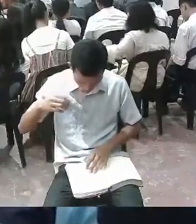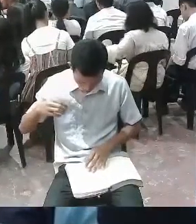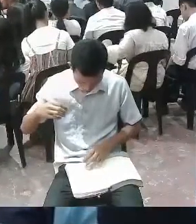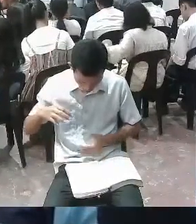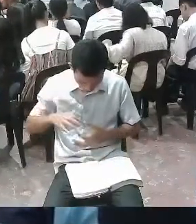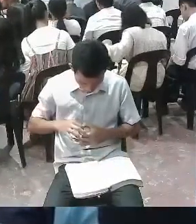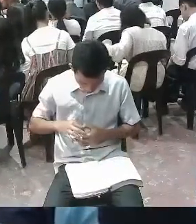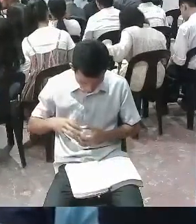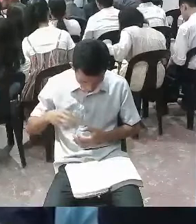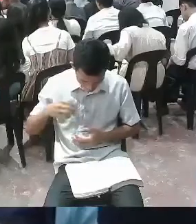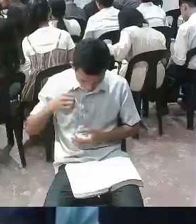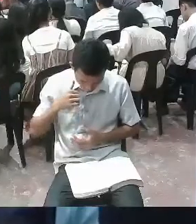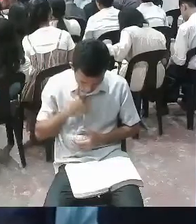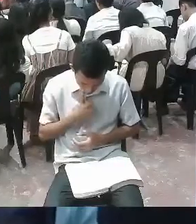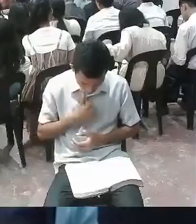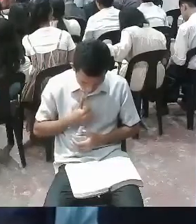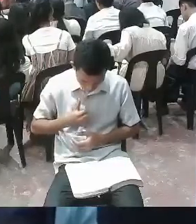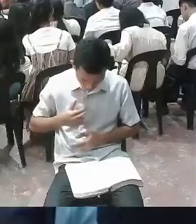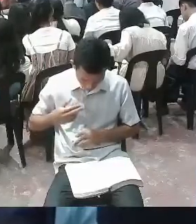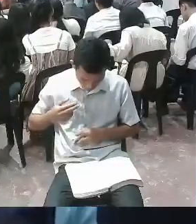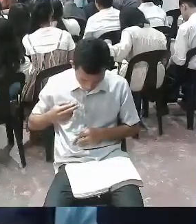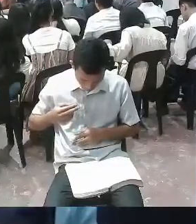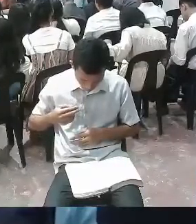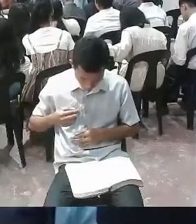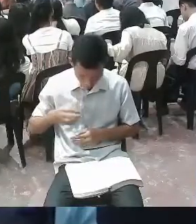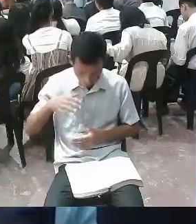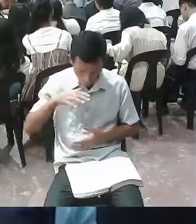her name, don't you?